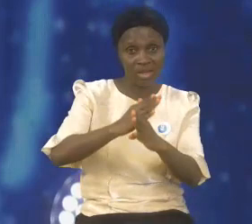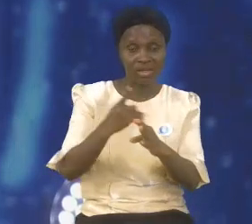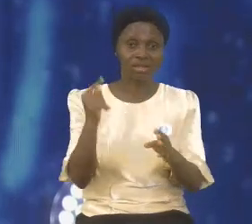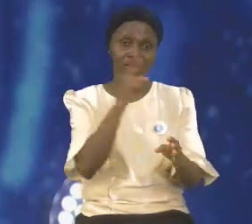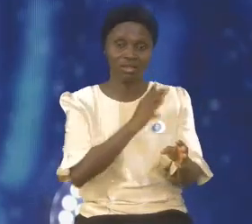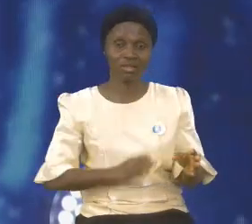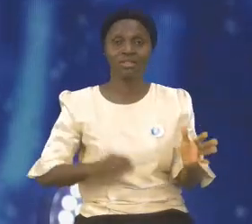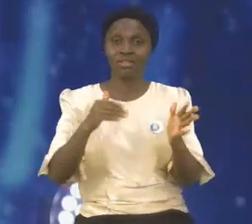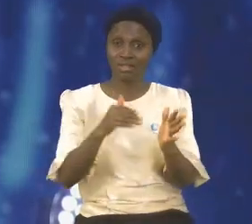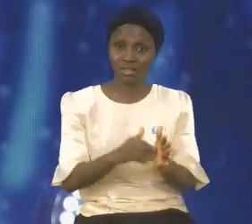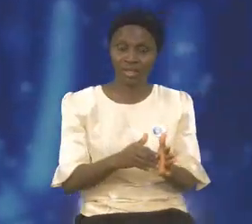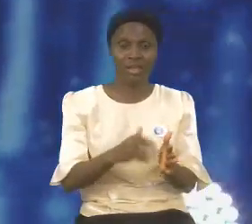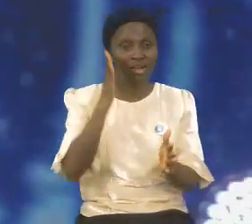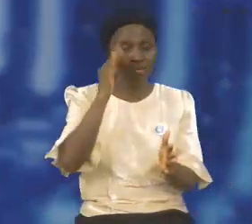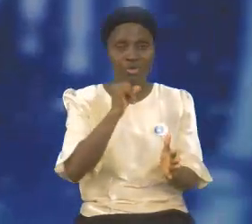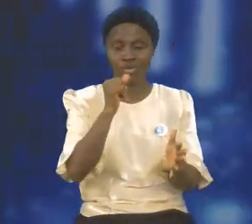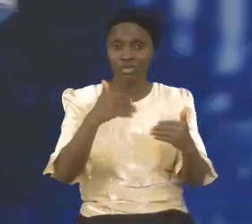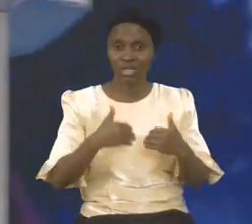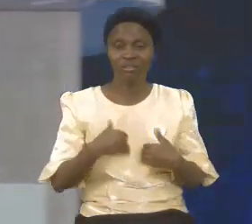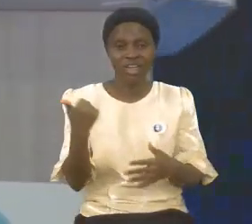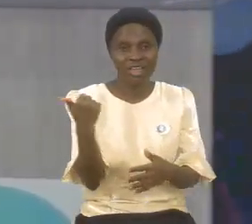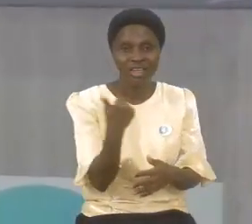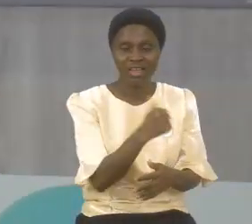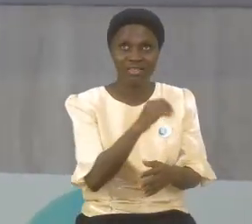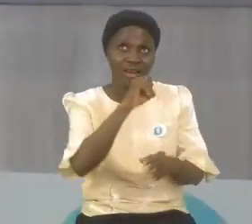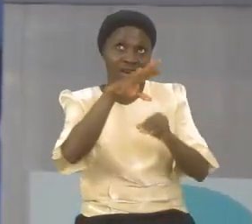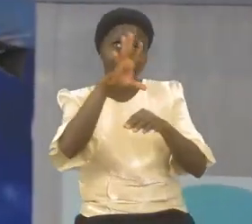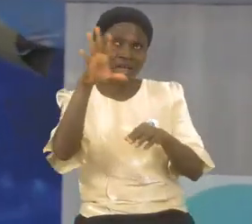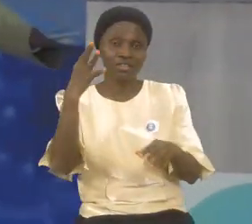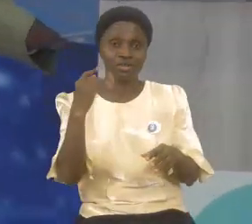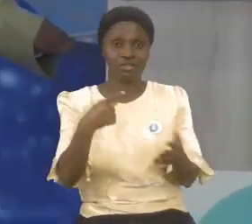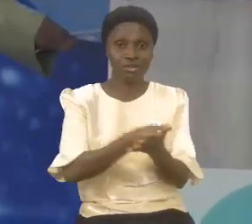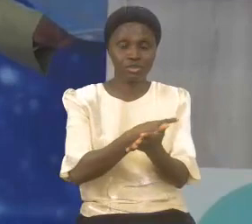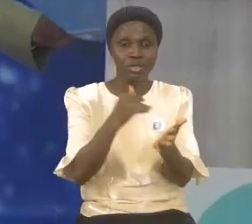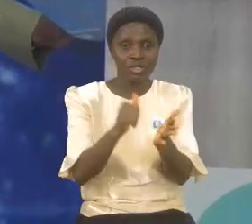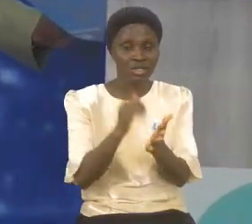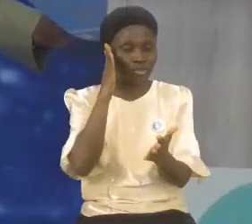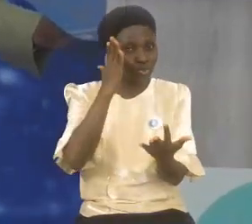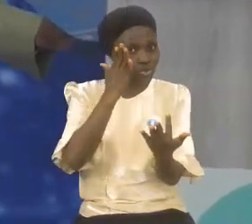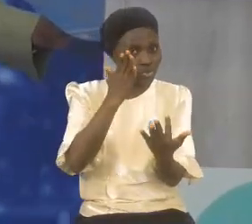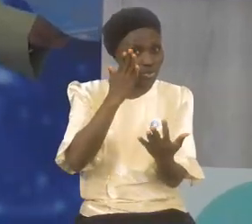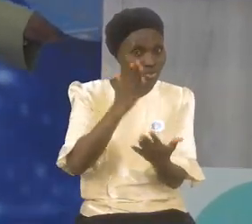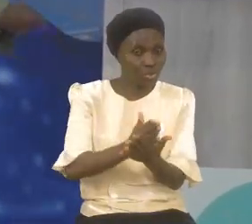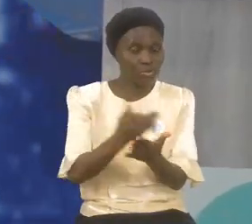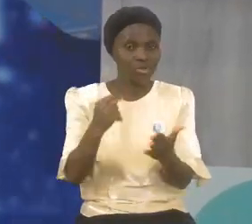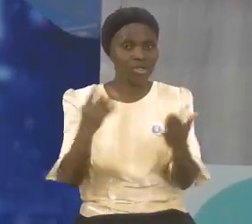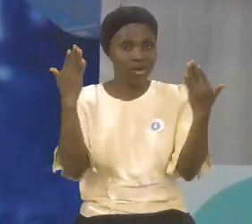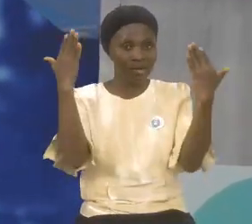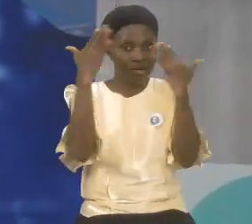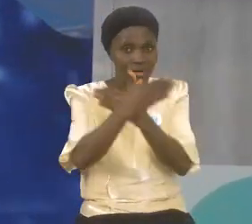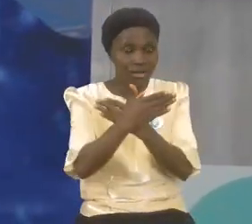hinder him, will not have any light of the gospel that will stop the darkness coming from